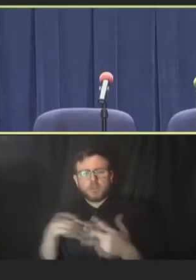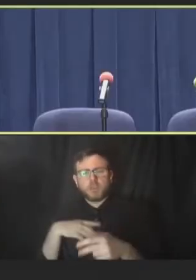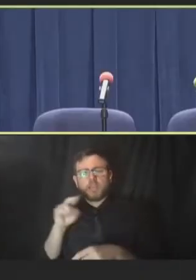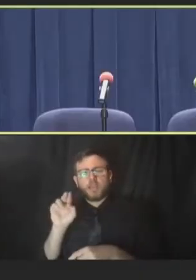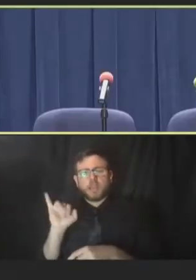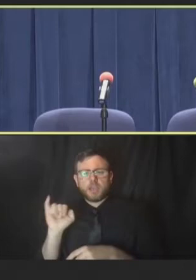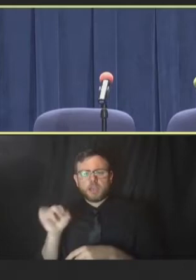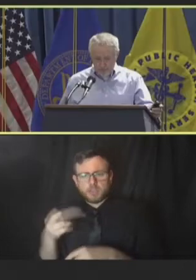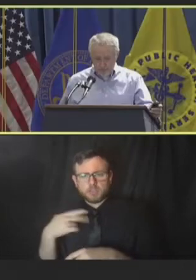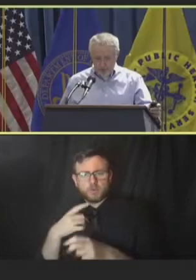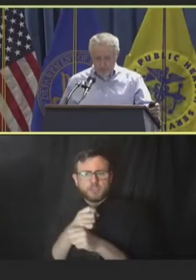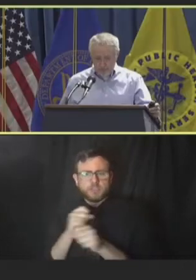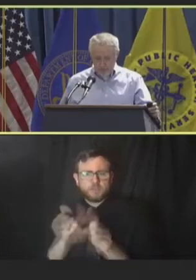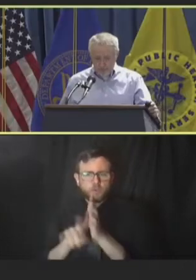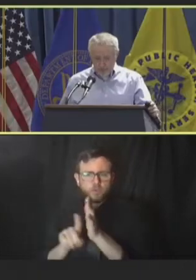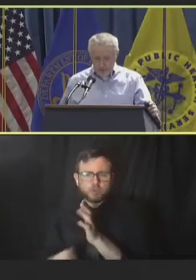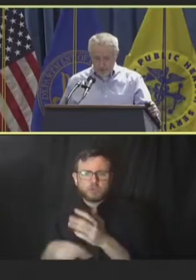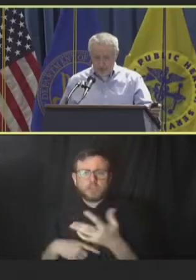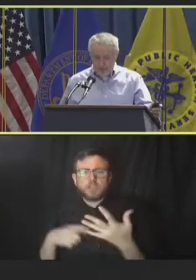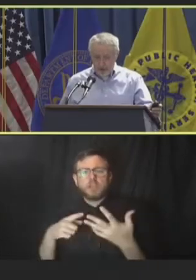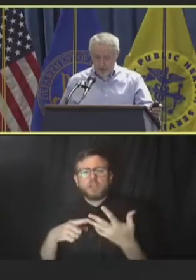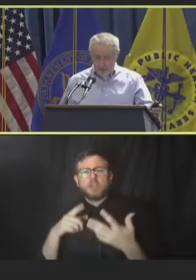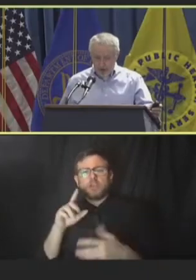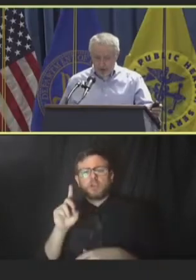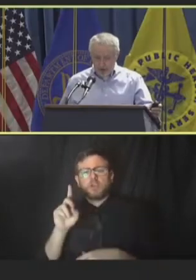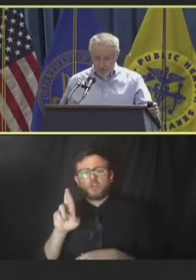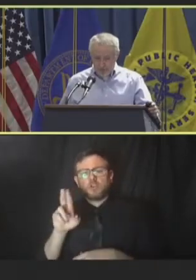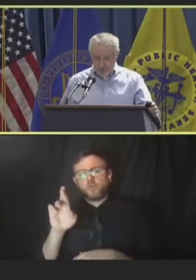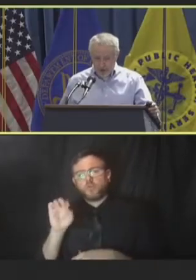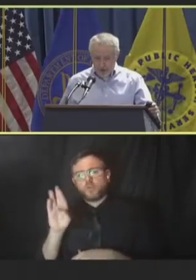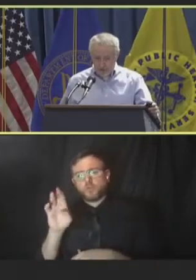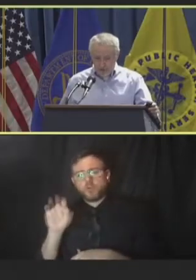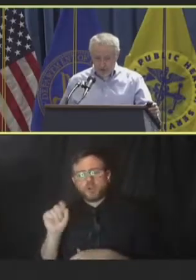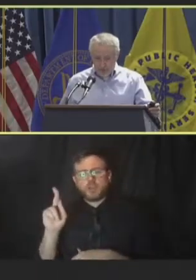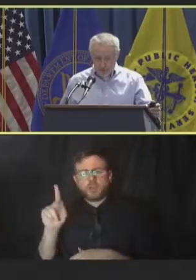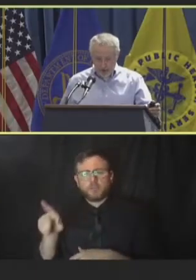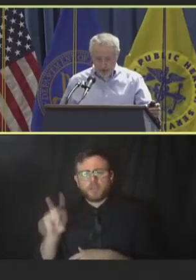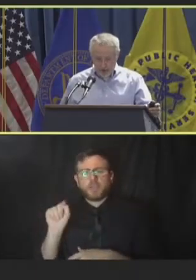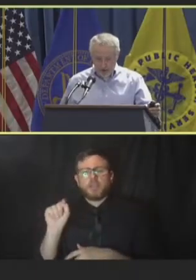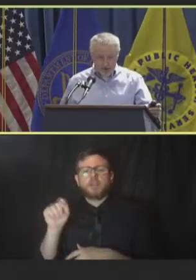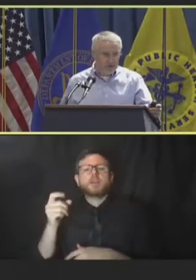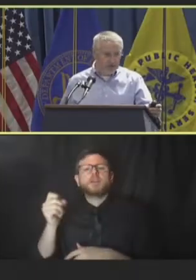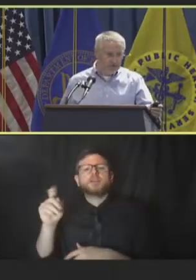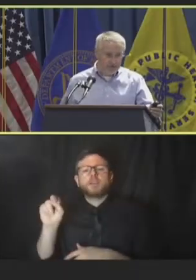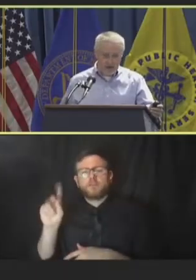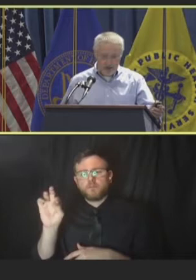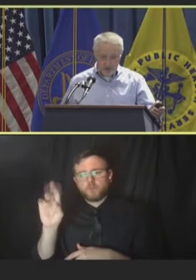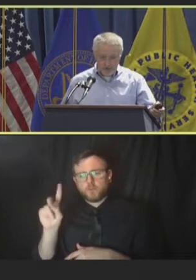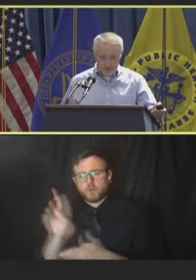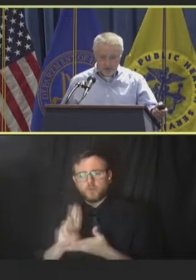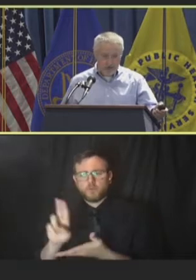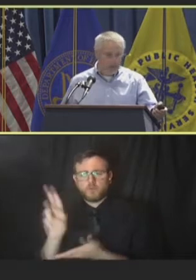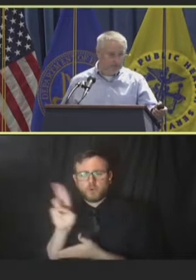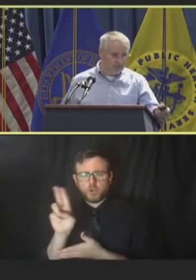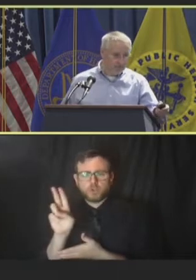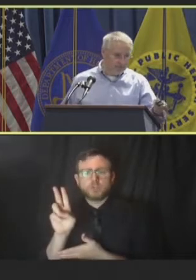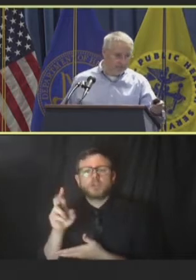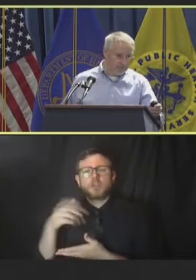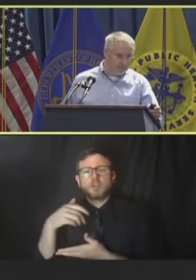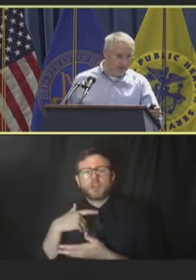Dr. Robert Kaplan from Stanford University providing survey findings on COVID-19 vaccine safety and